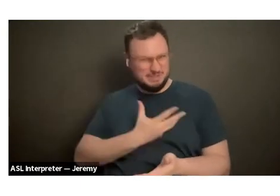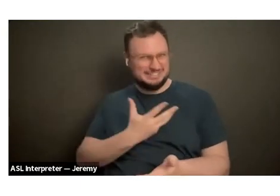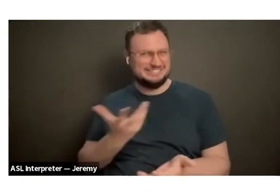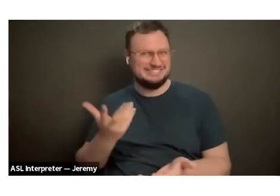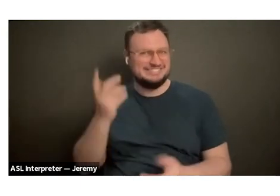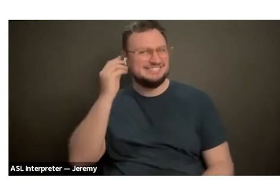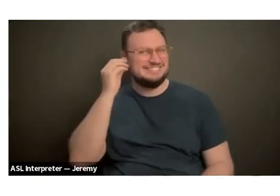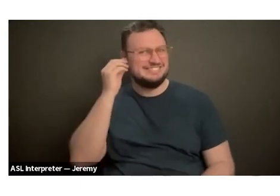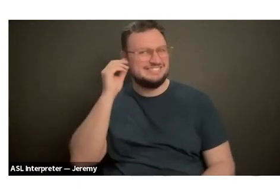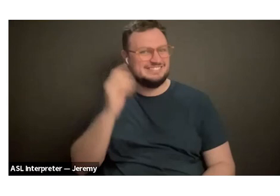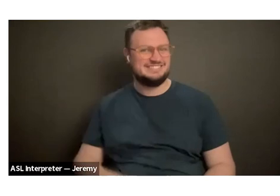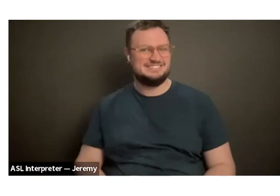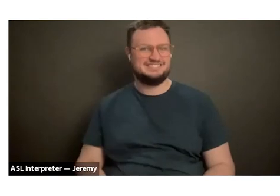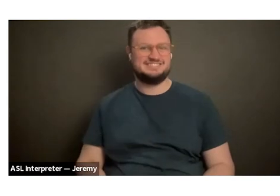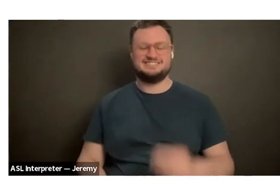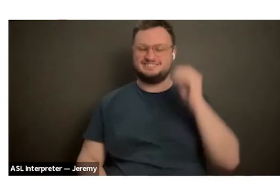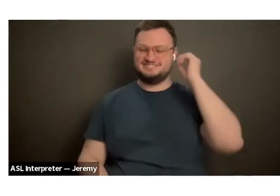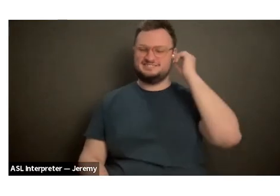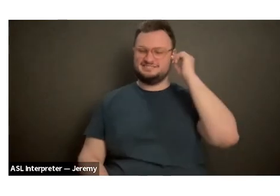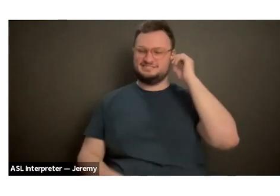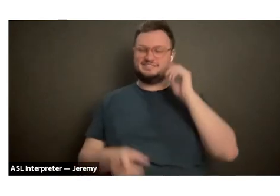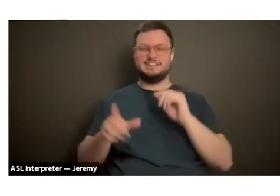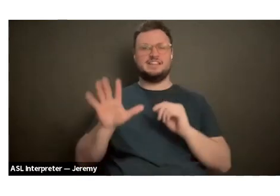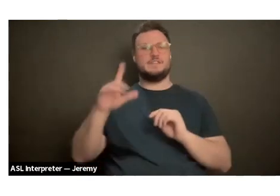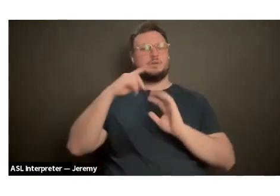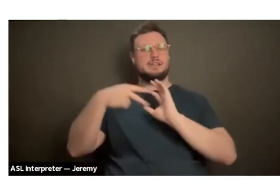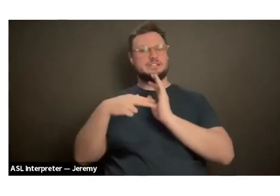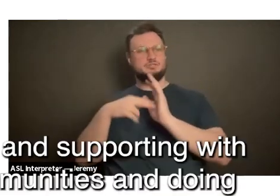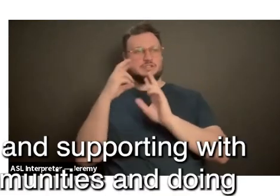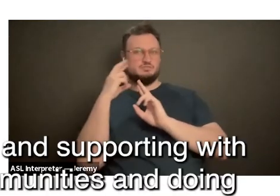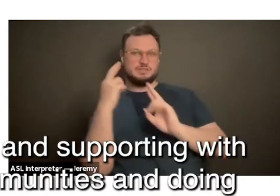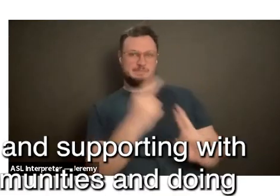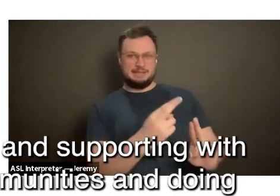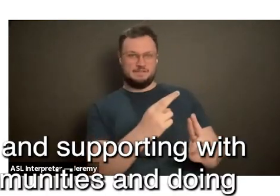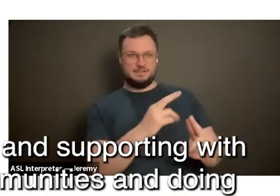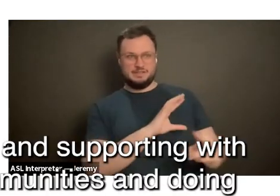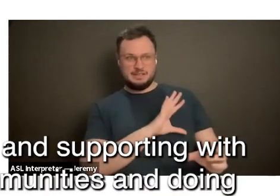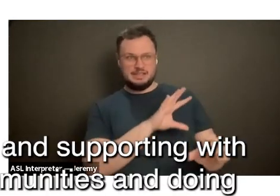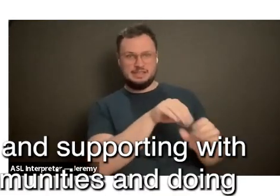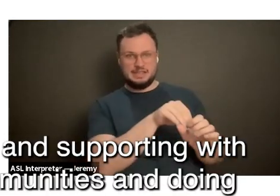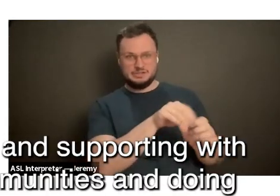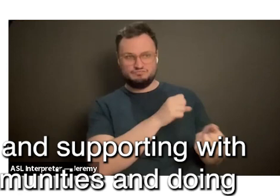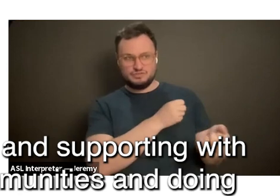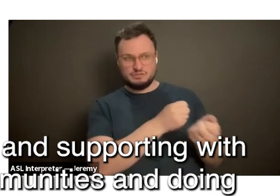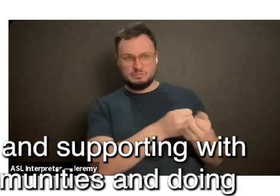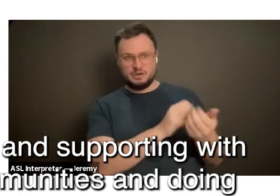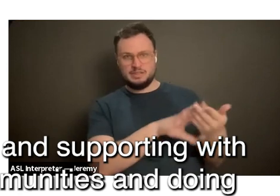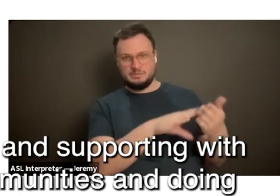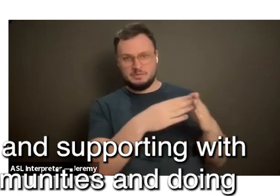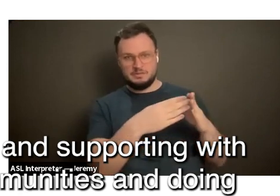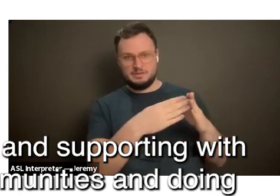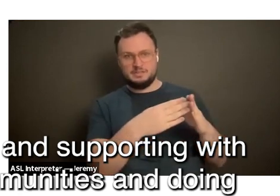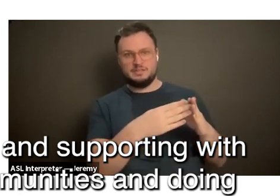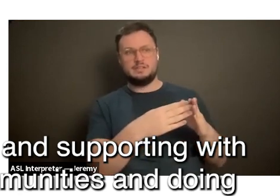right? I think as long as you're respectful and engaging and supporting communities and doing things